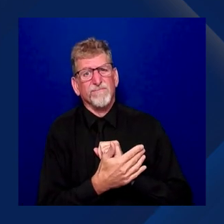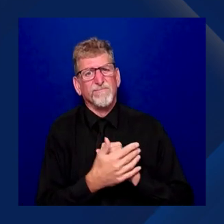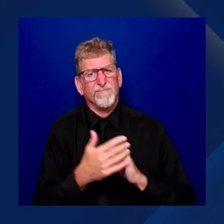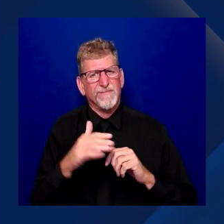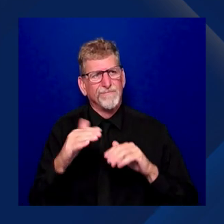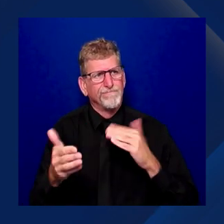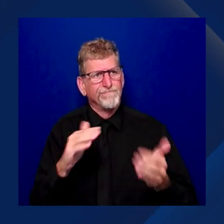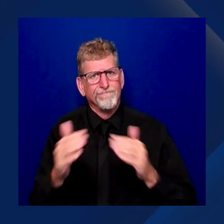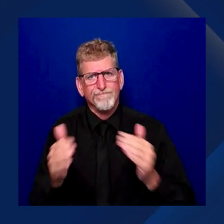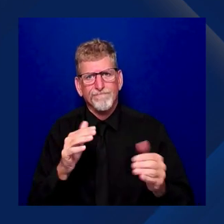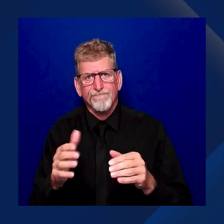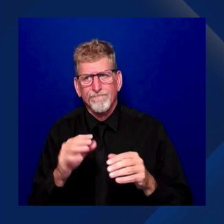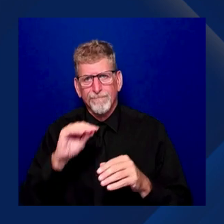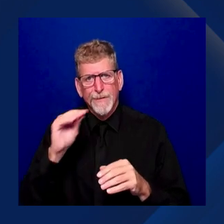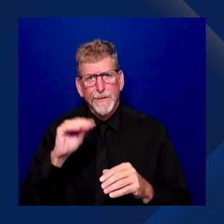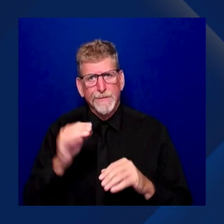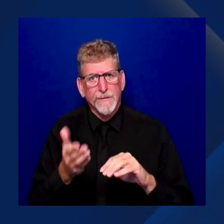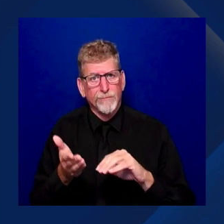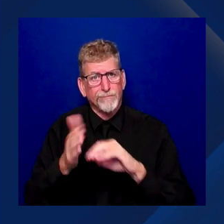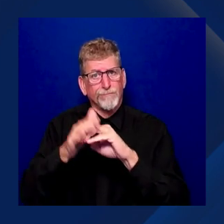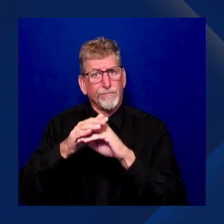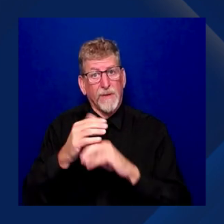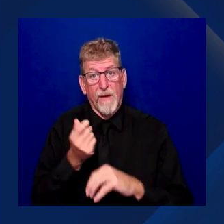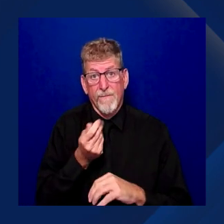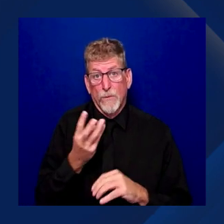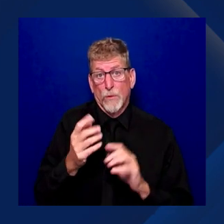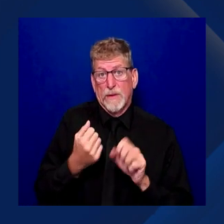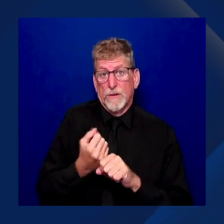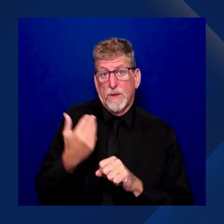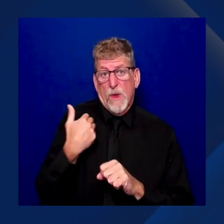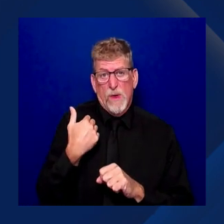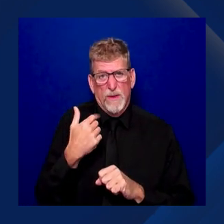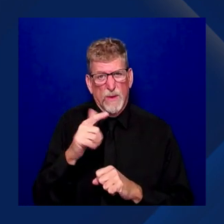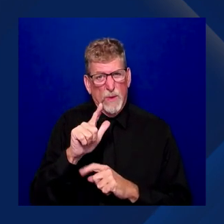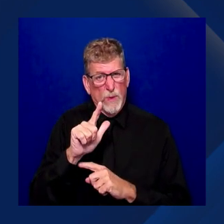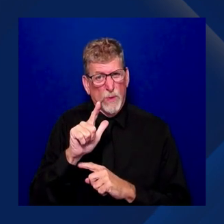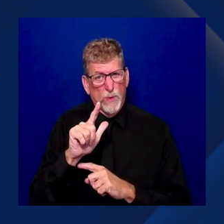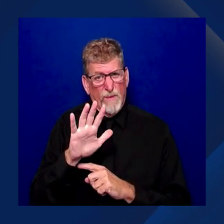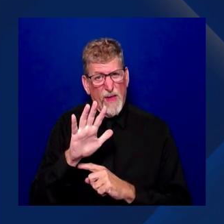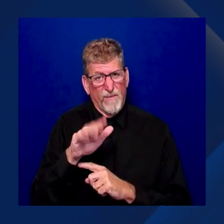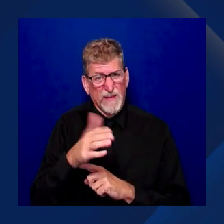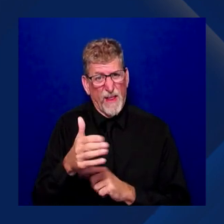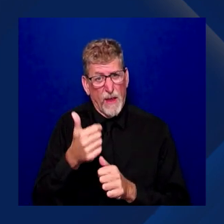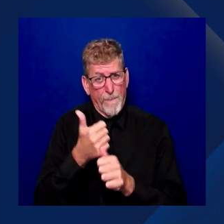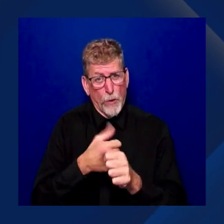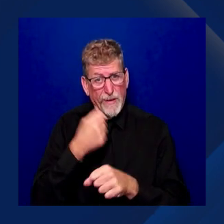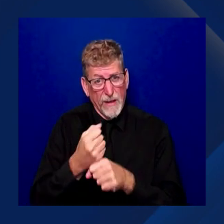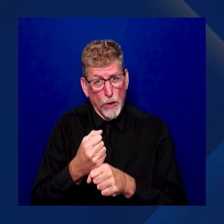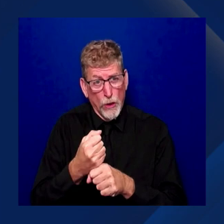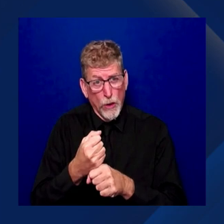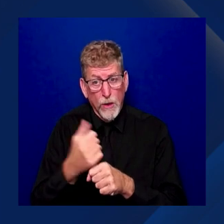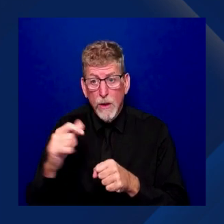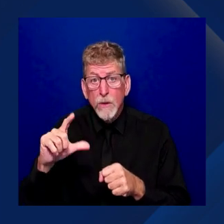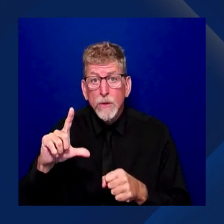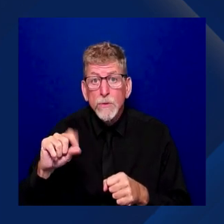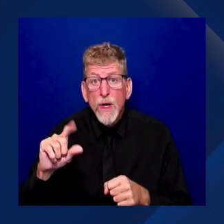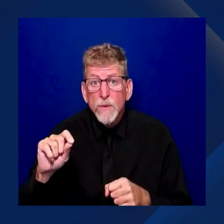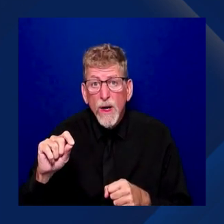we reviewed about 25 deaths per year. In 2020, that has increased to nearly 50 maternal deaths in